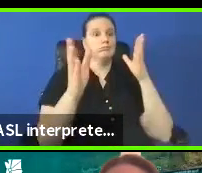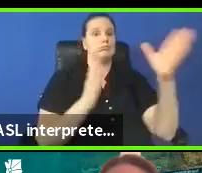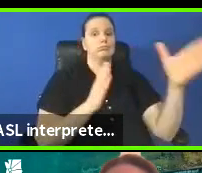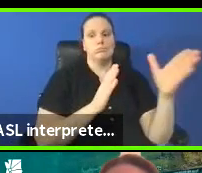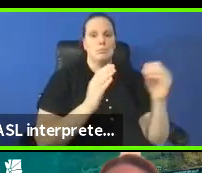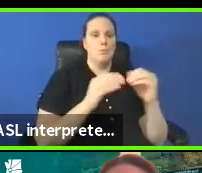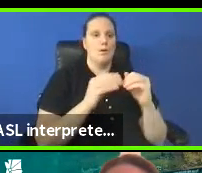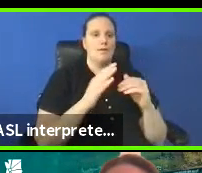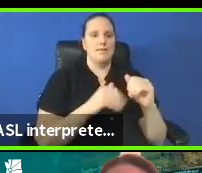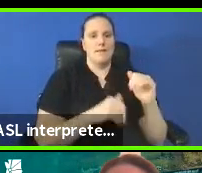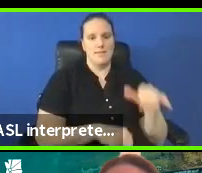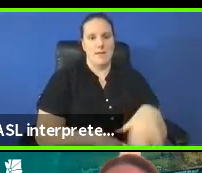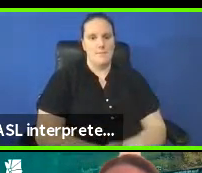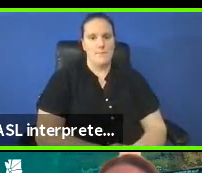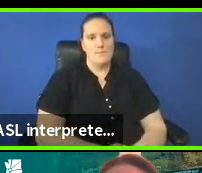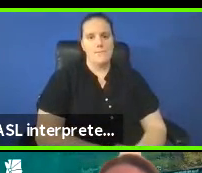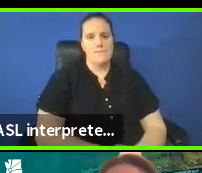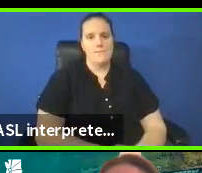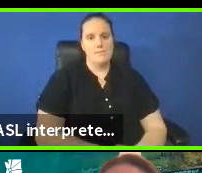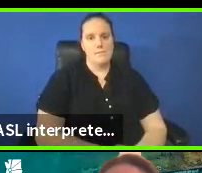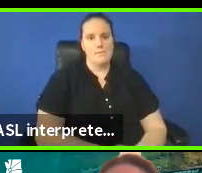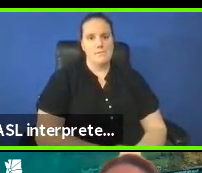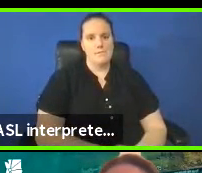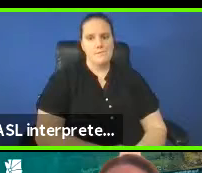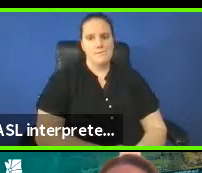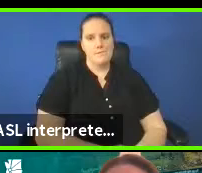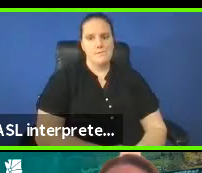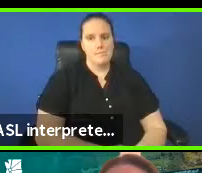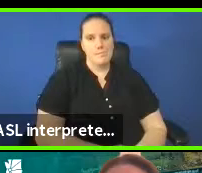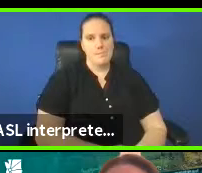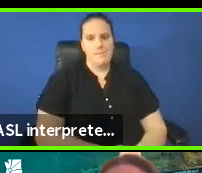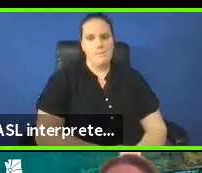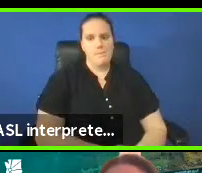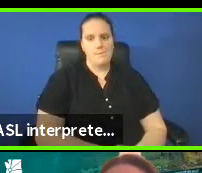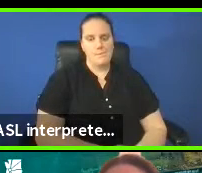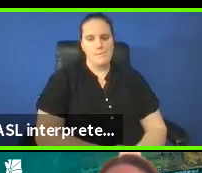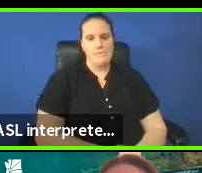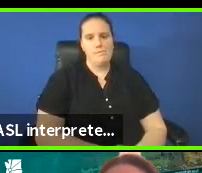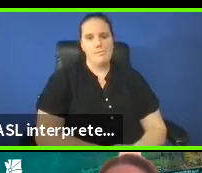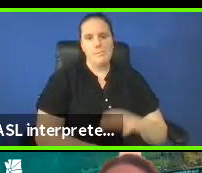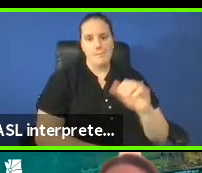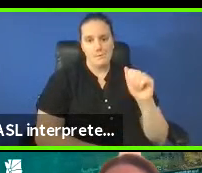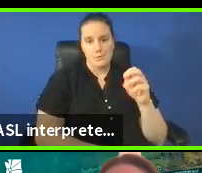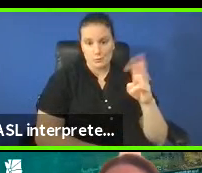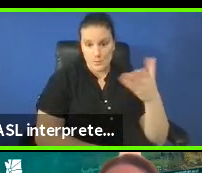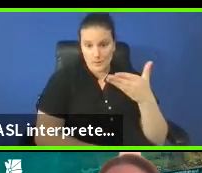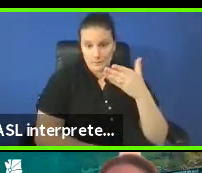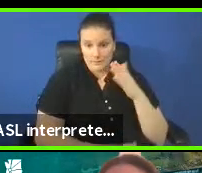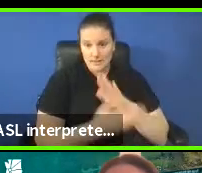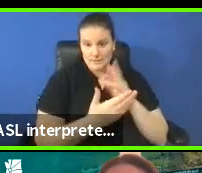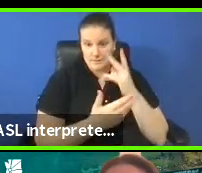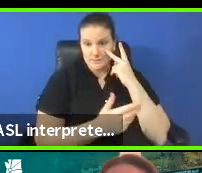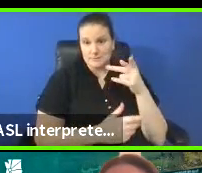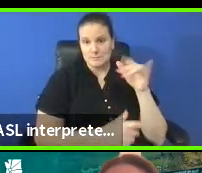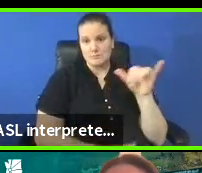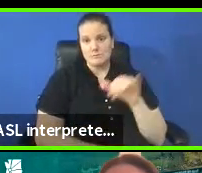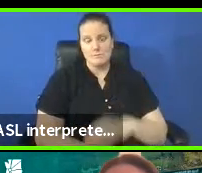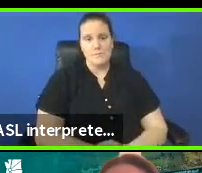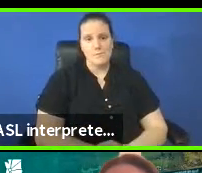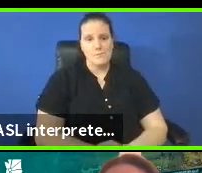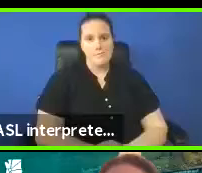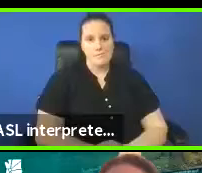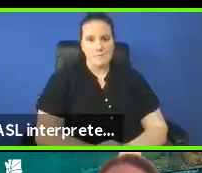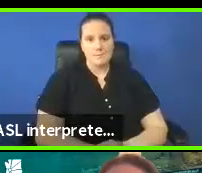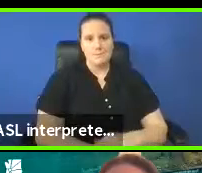that. So Thank you, Roger. Andre, welcome. Good to see you. You as well. Yes,